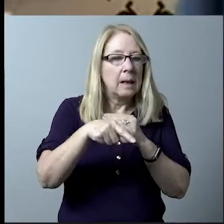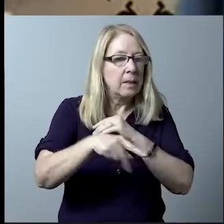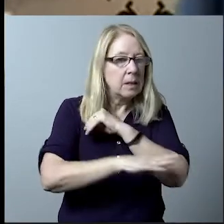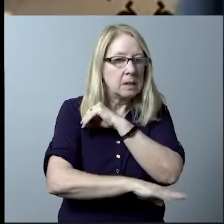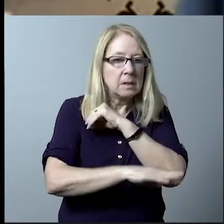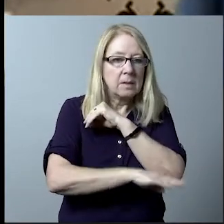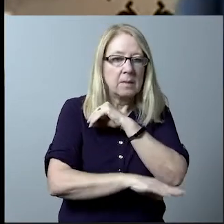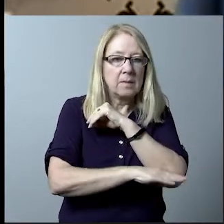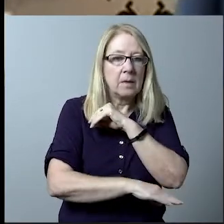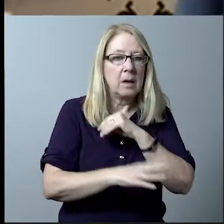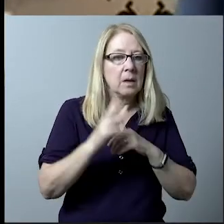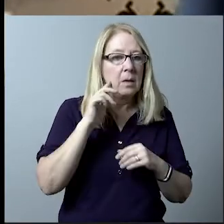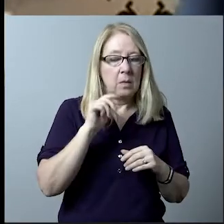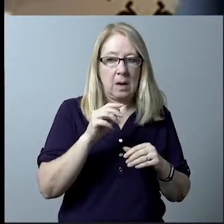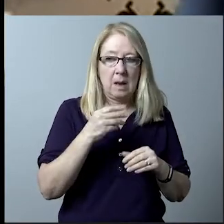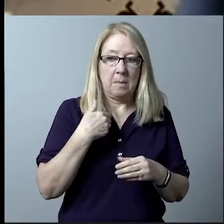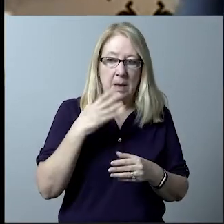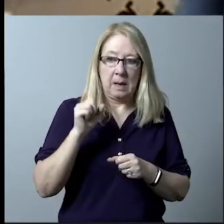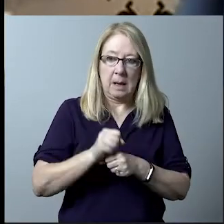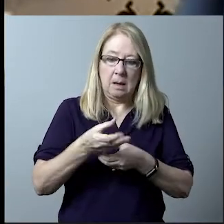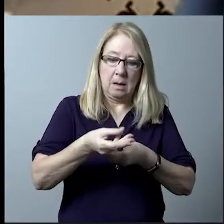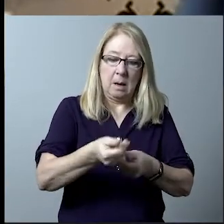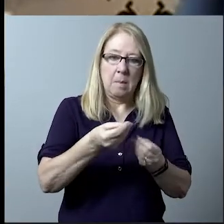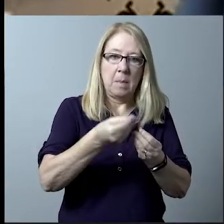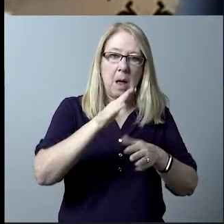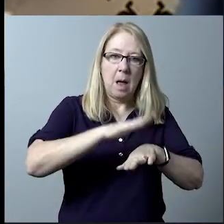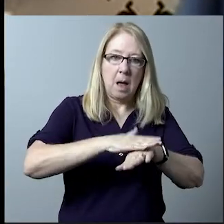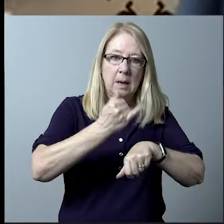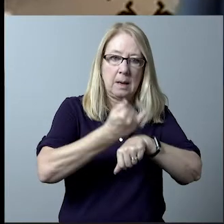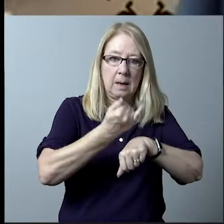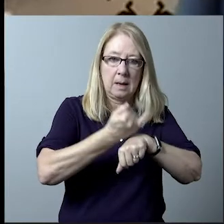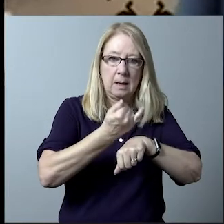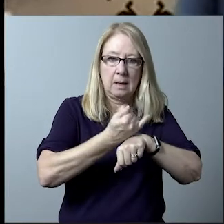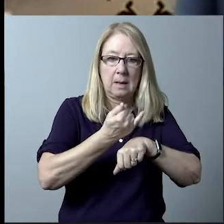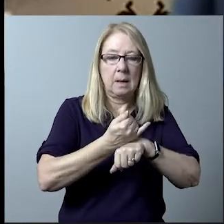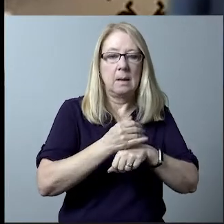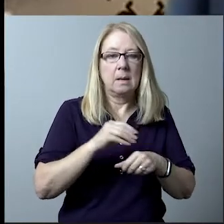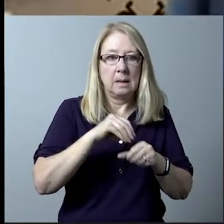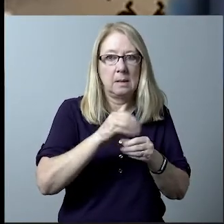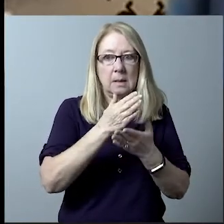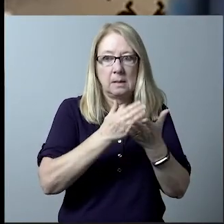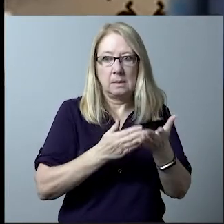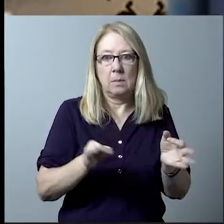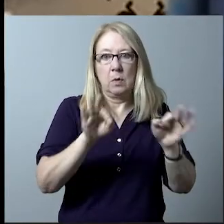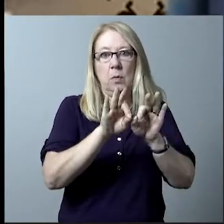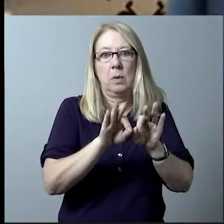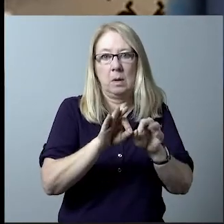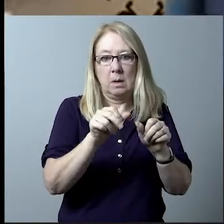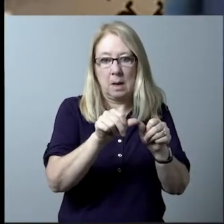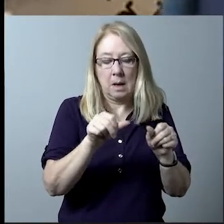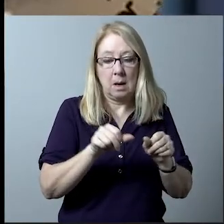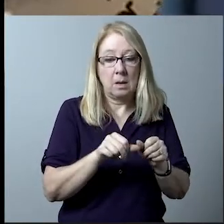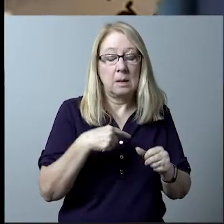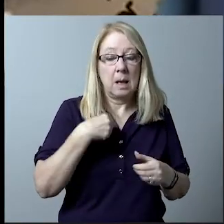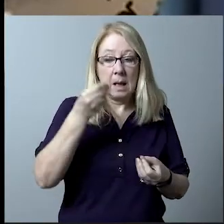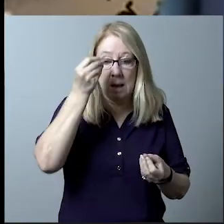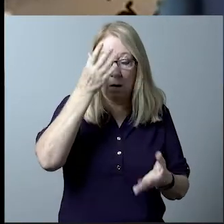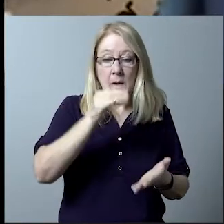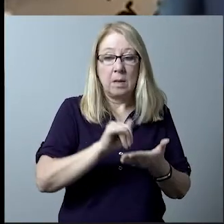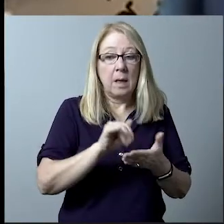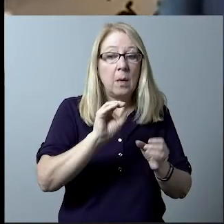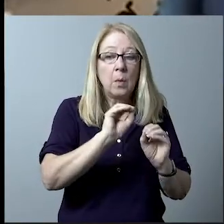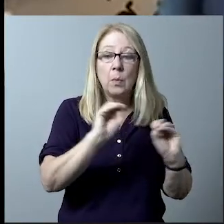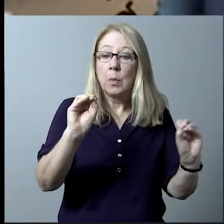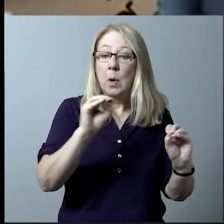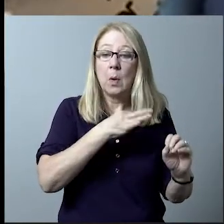additional cuts this fall, and will thoughtfully introduce money back into the campus in several critical areas. I'm pleased to let